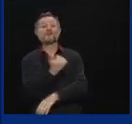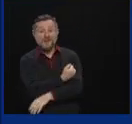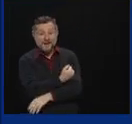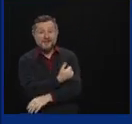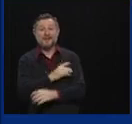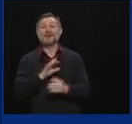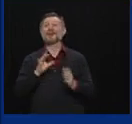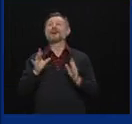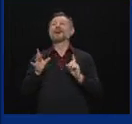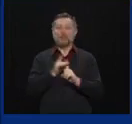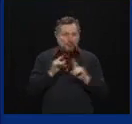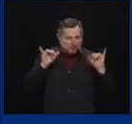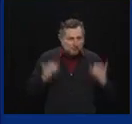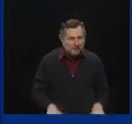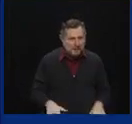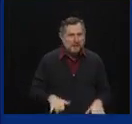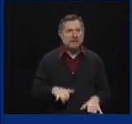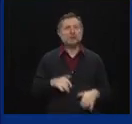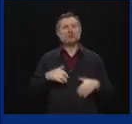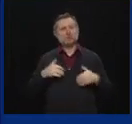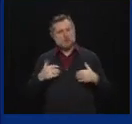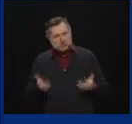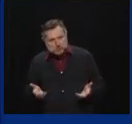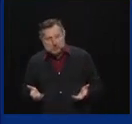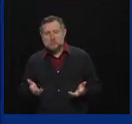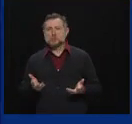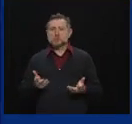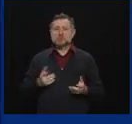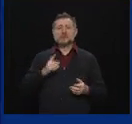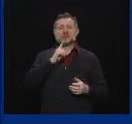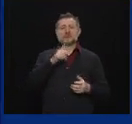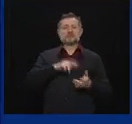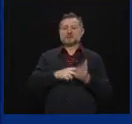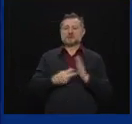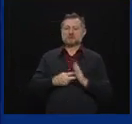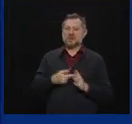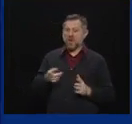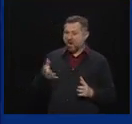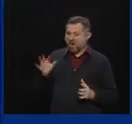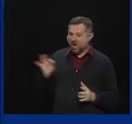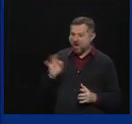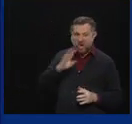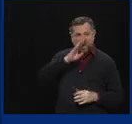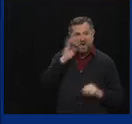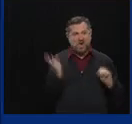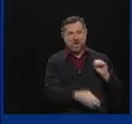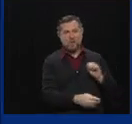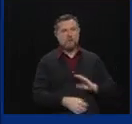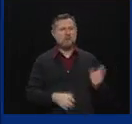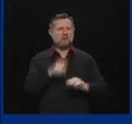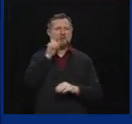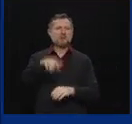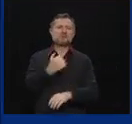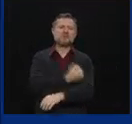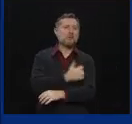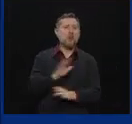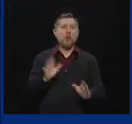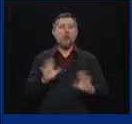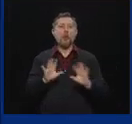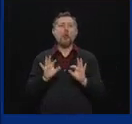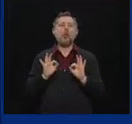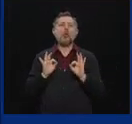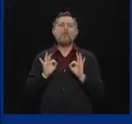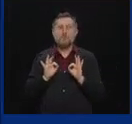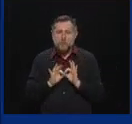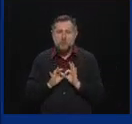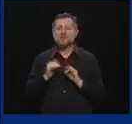And it does not mean you should not get a vaccination. You must get that vaccination, and these numbers still verify that the vaccination is the safest